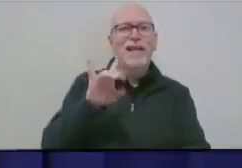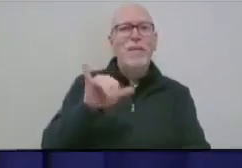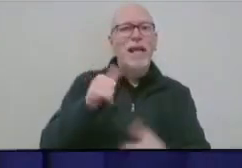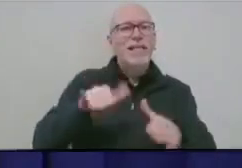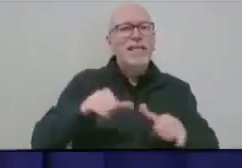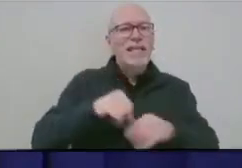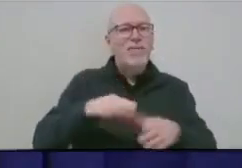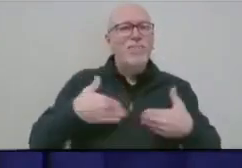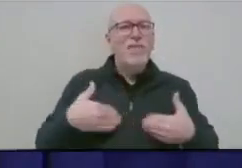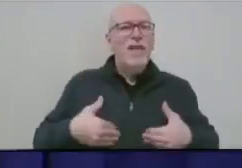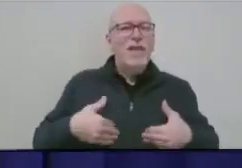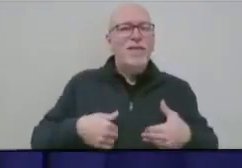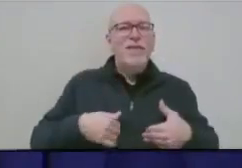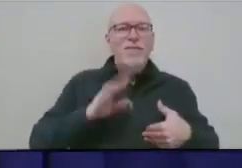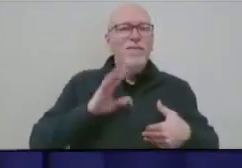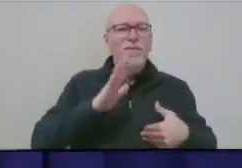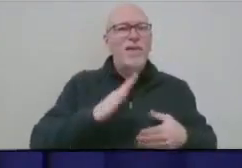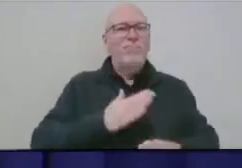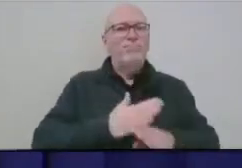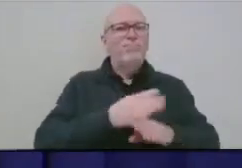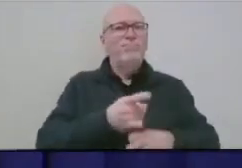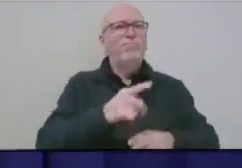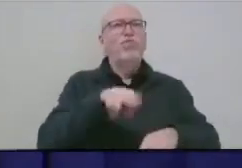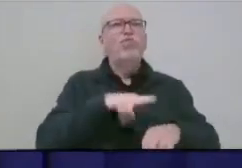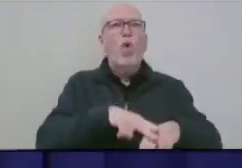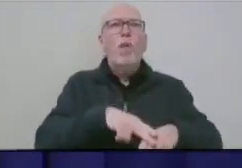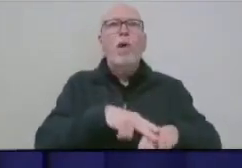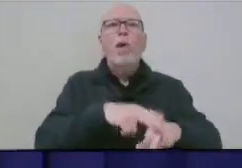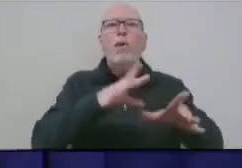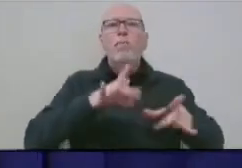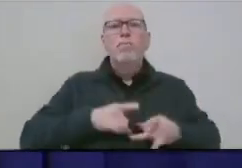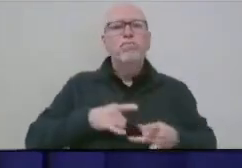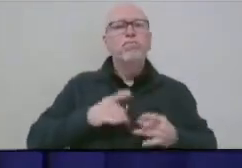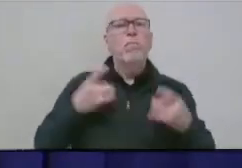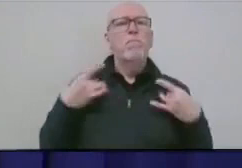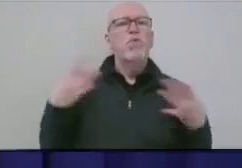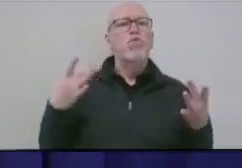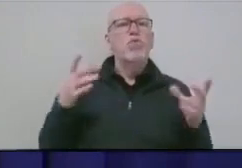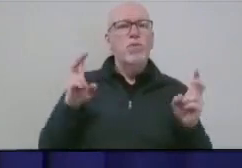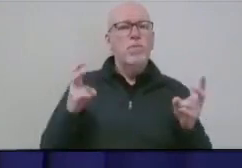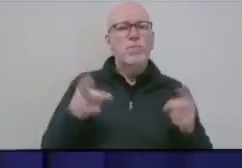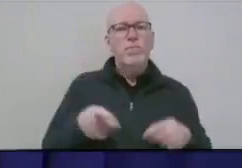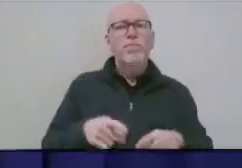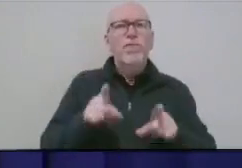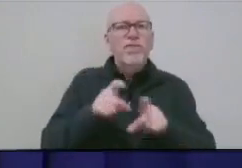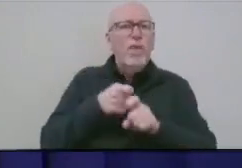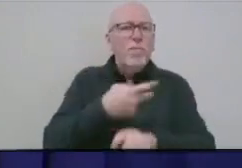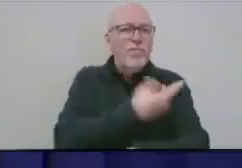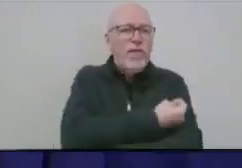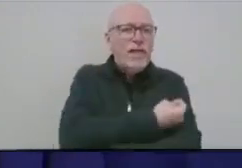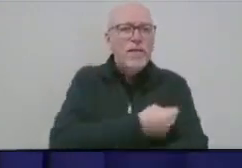system would prevent your body from having the normal immune reaction that we want it to have from receiving the